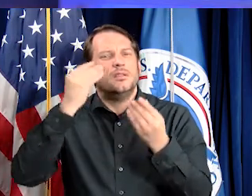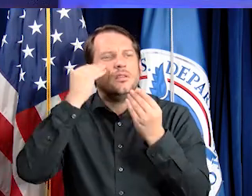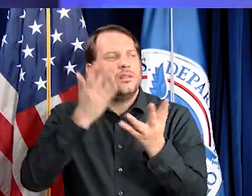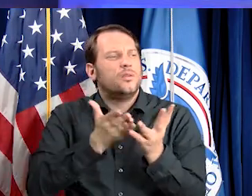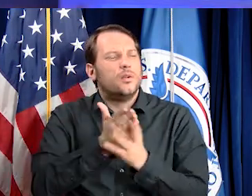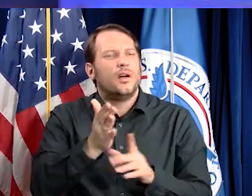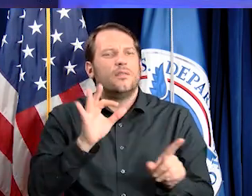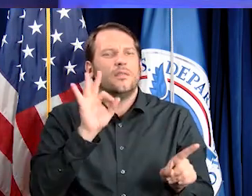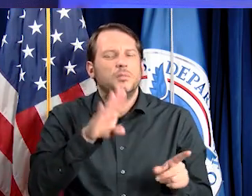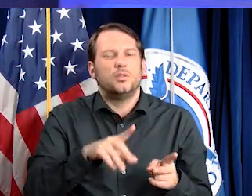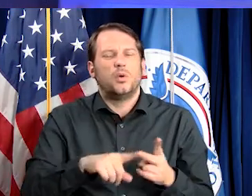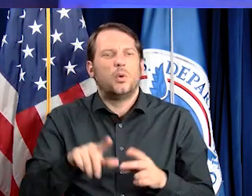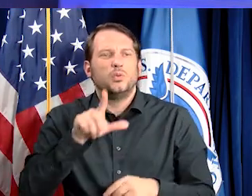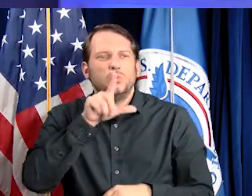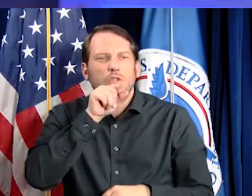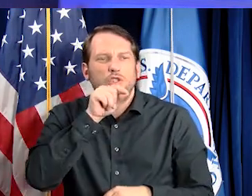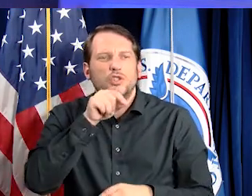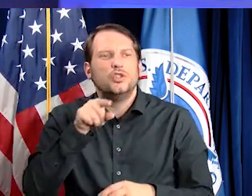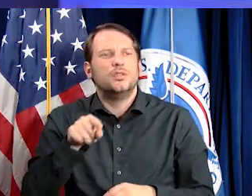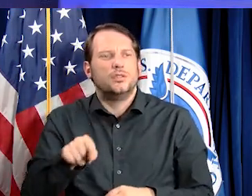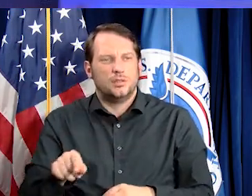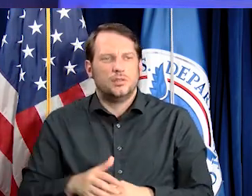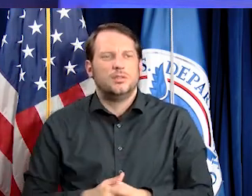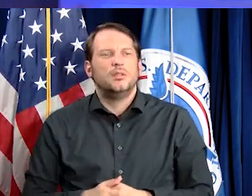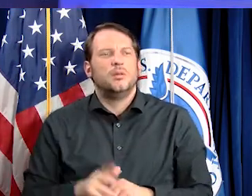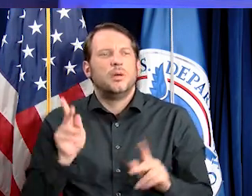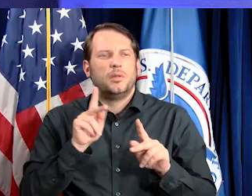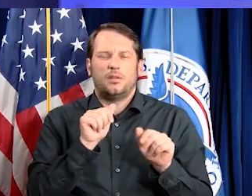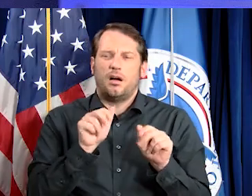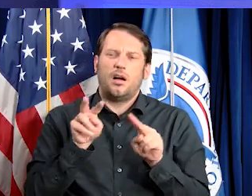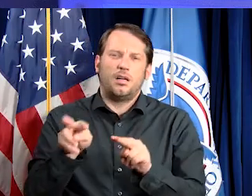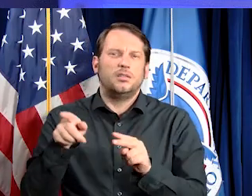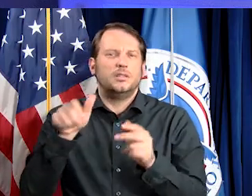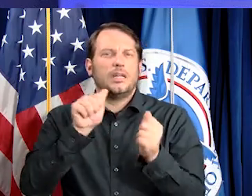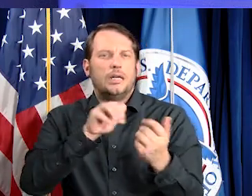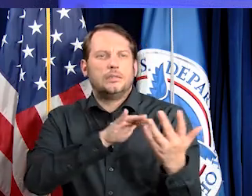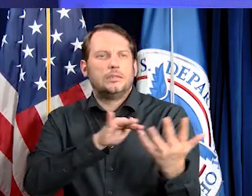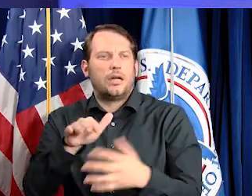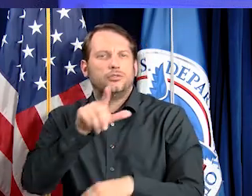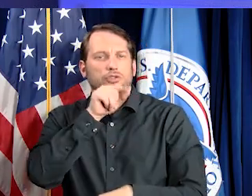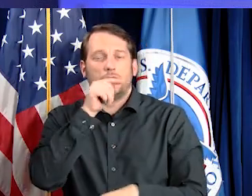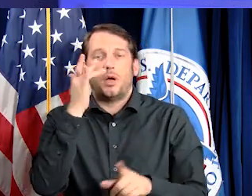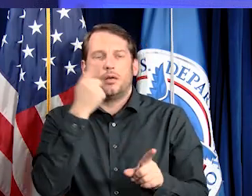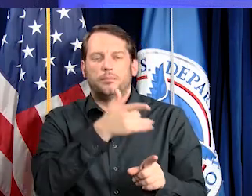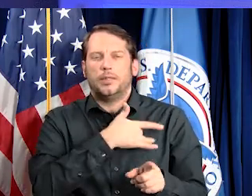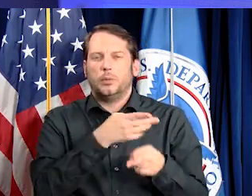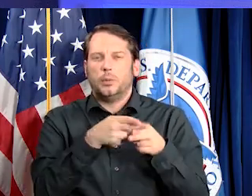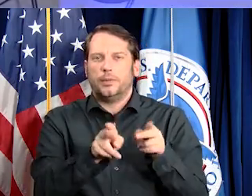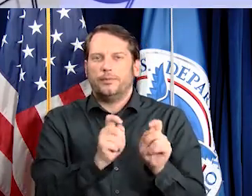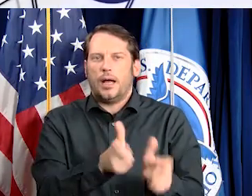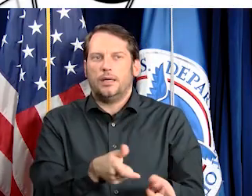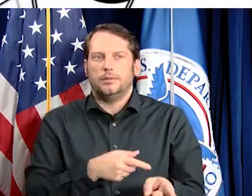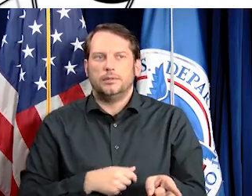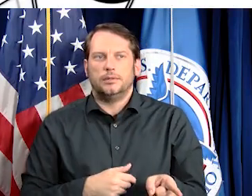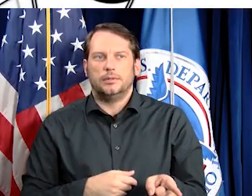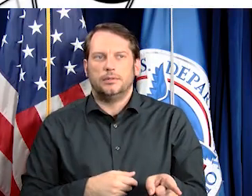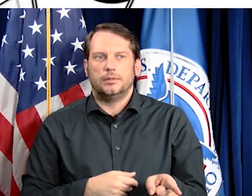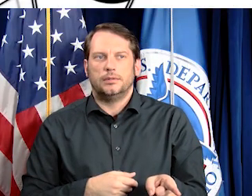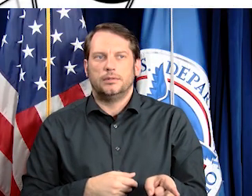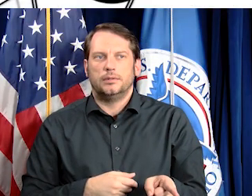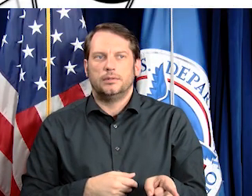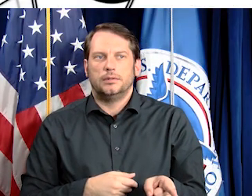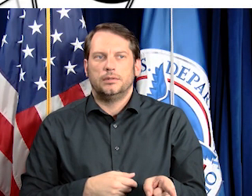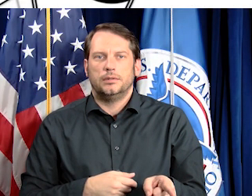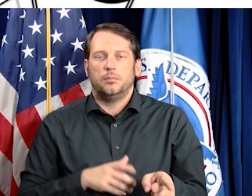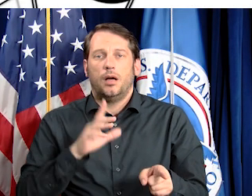people always focus on Twitter to study because it's kind of easy to collect that data, but it's important to look at the whole ecosystem. And what I found